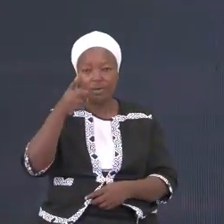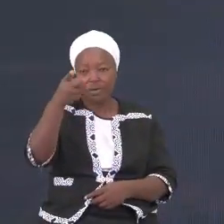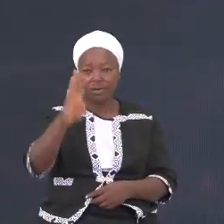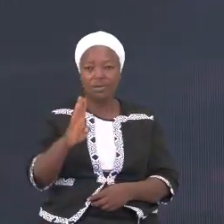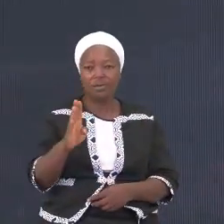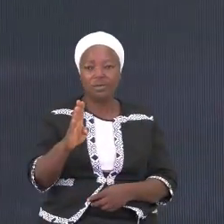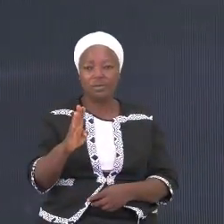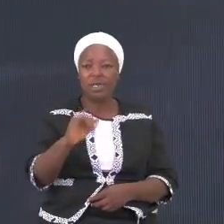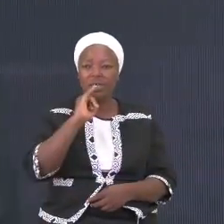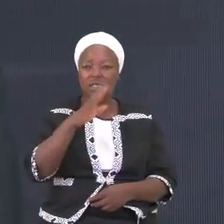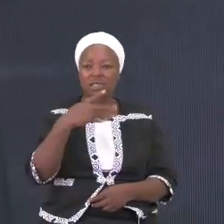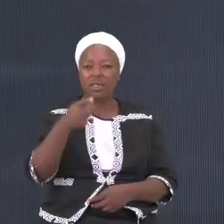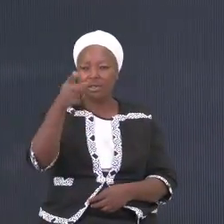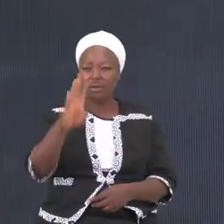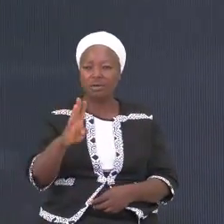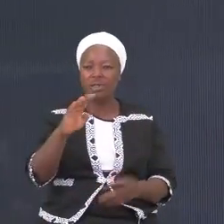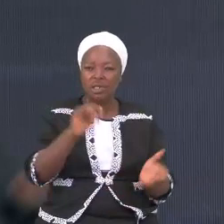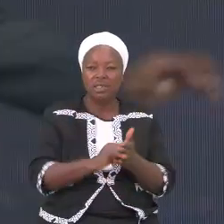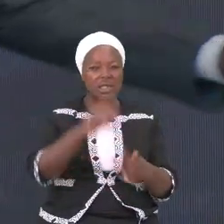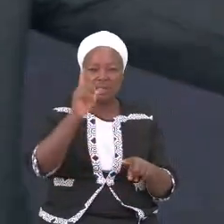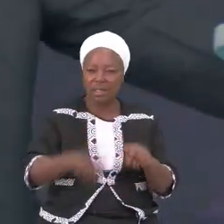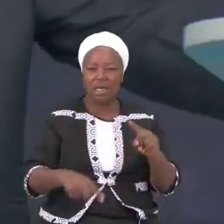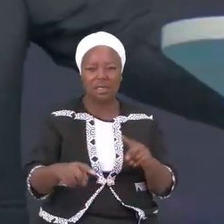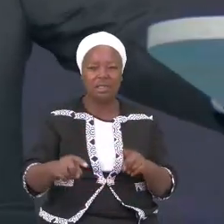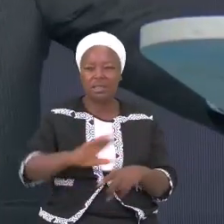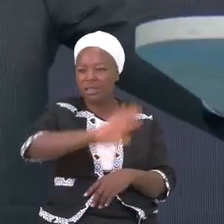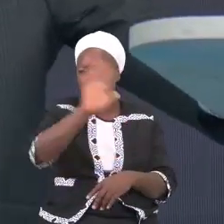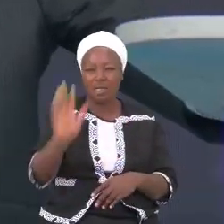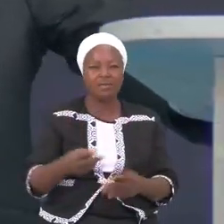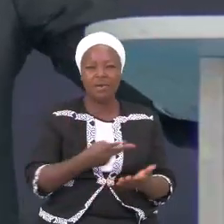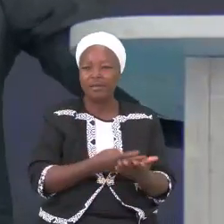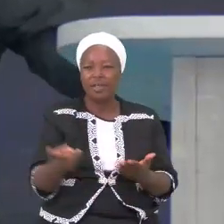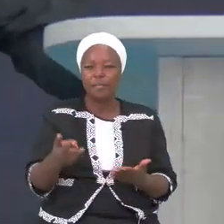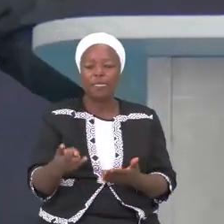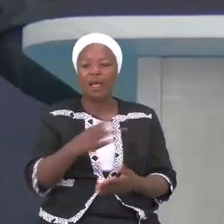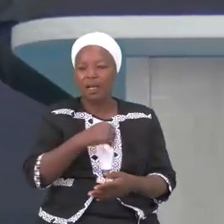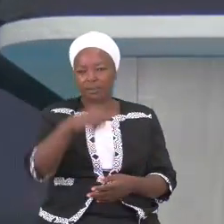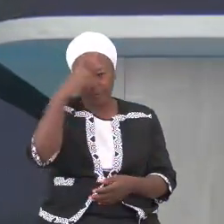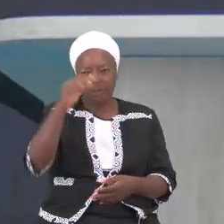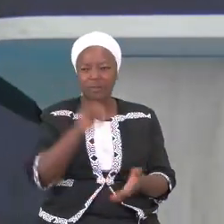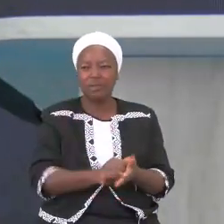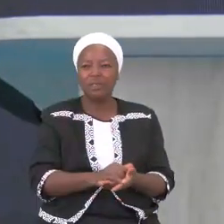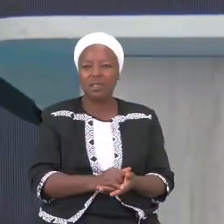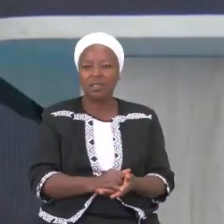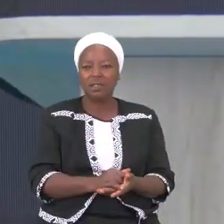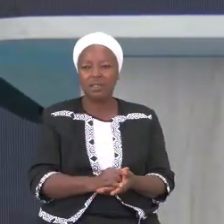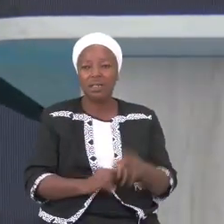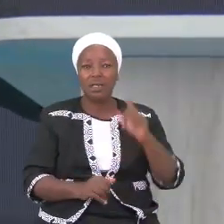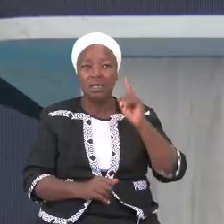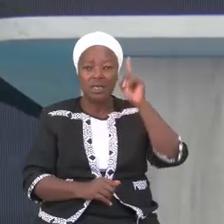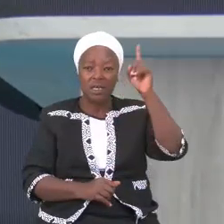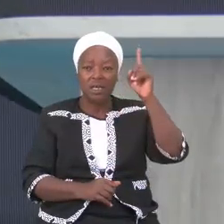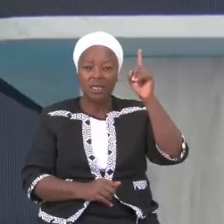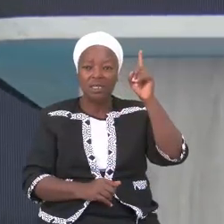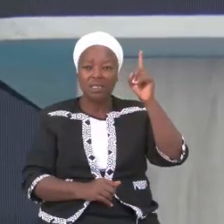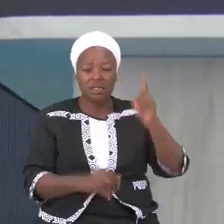can never fail. Because of that is faith. The faith we have in